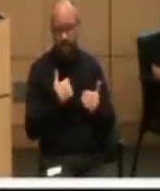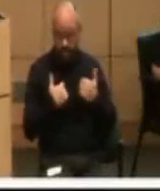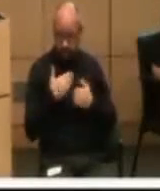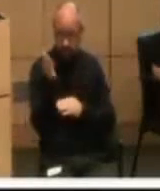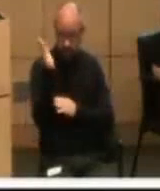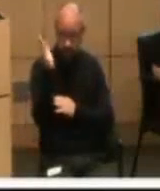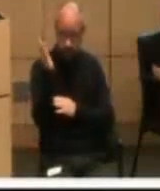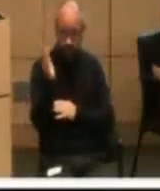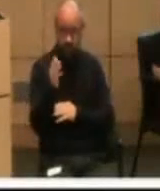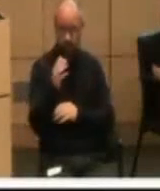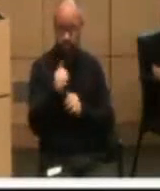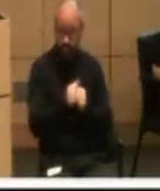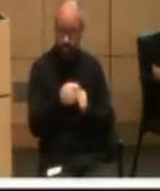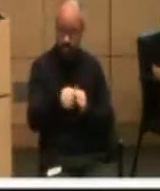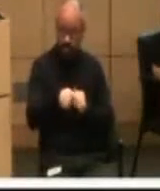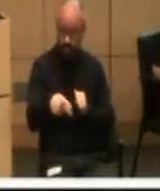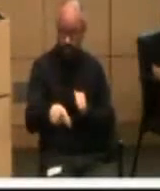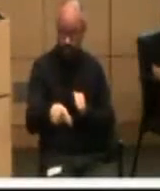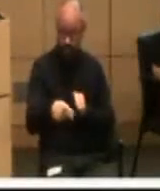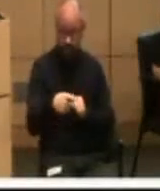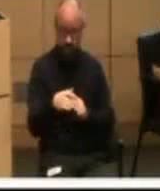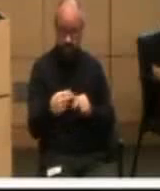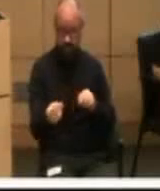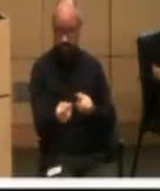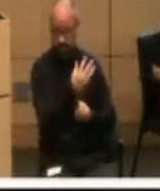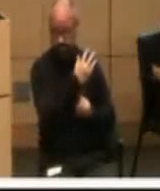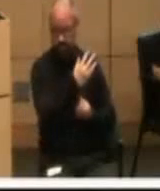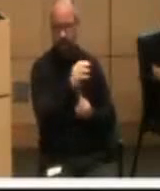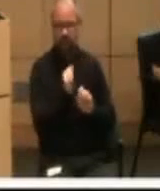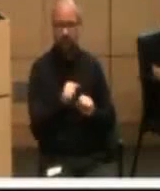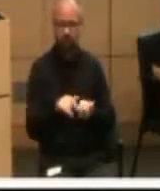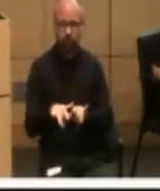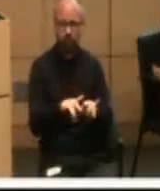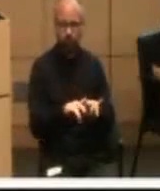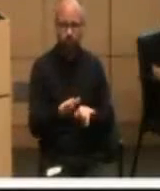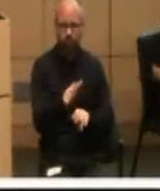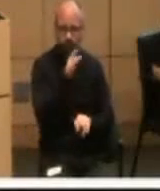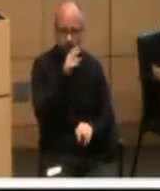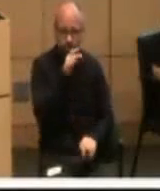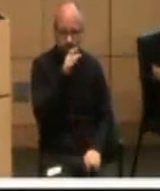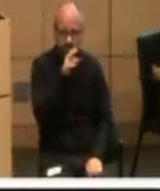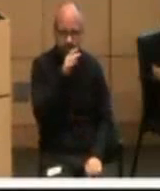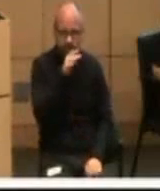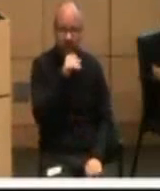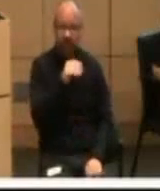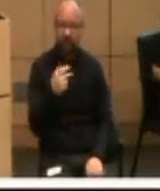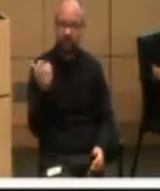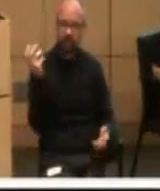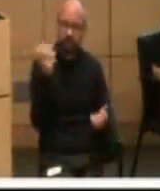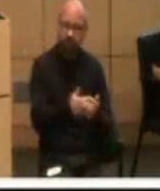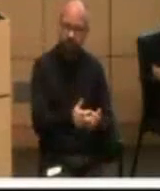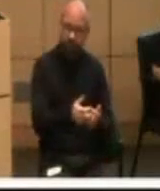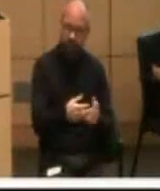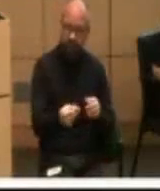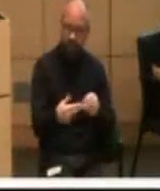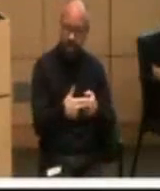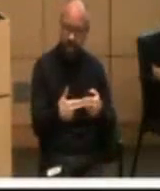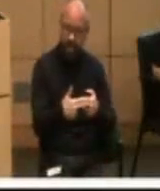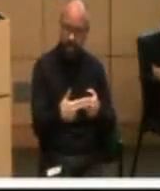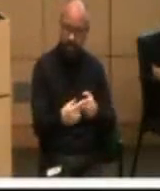PowerPoint like this and you're teaching, you can record your voice and it is synced to the slide progression, and you're